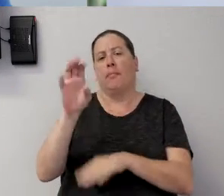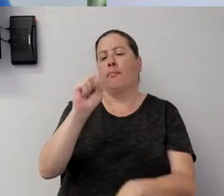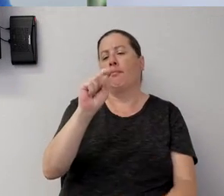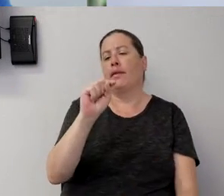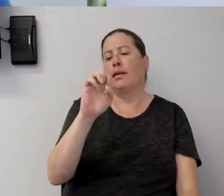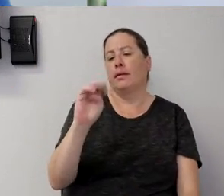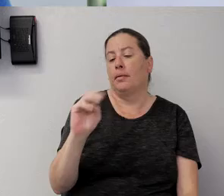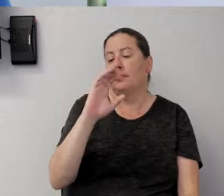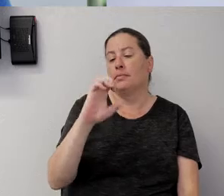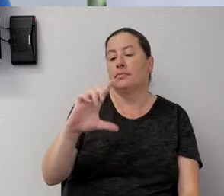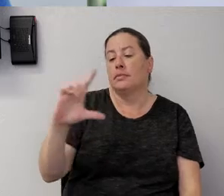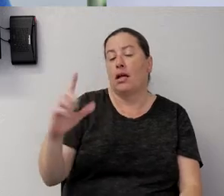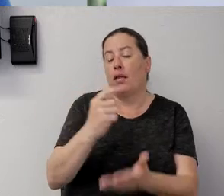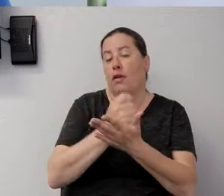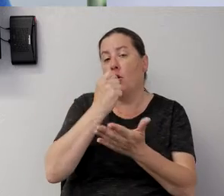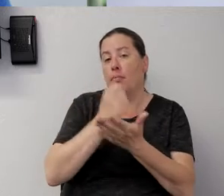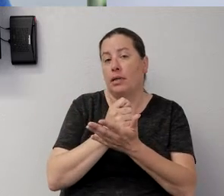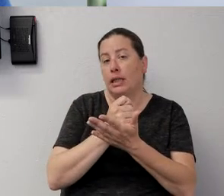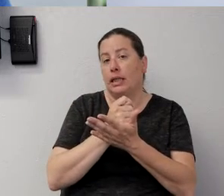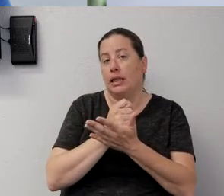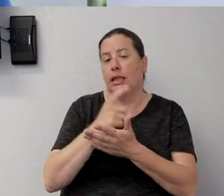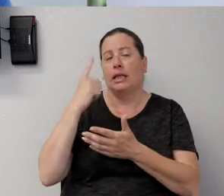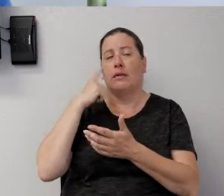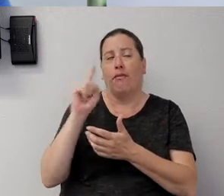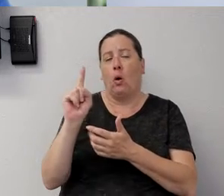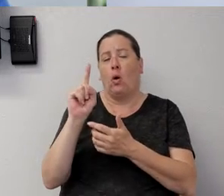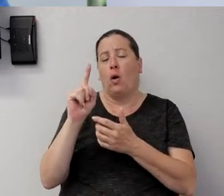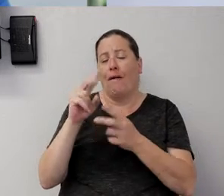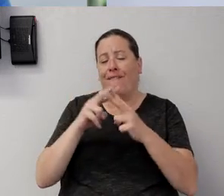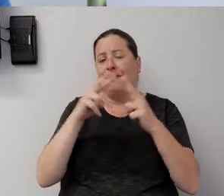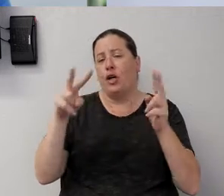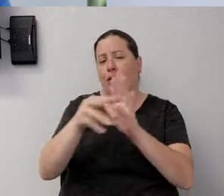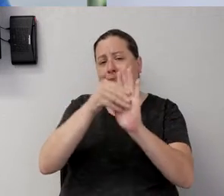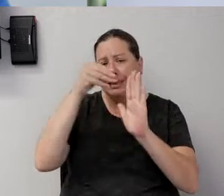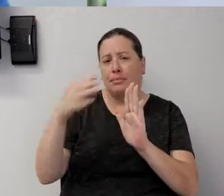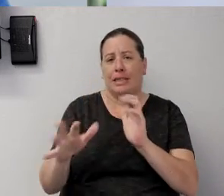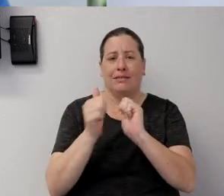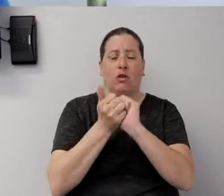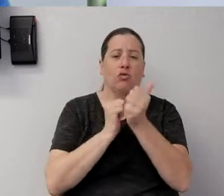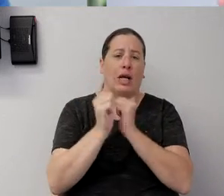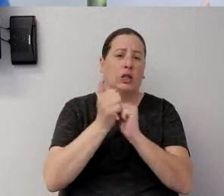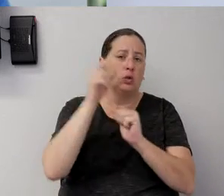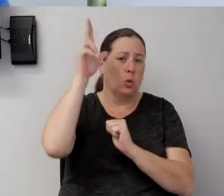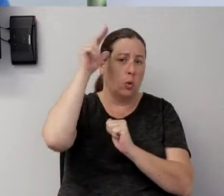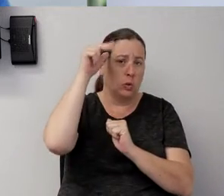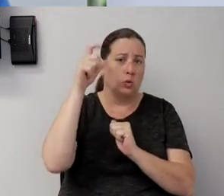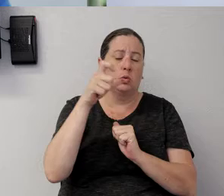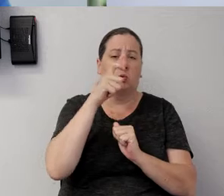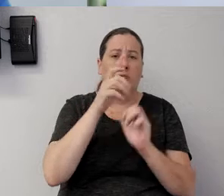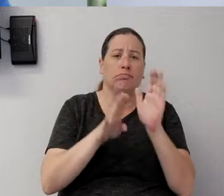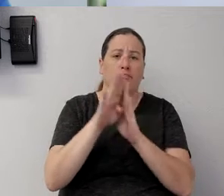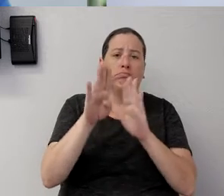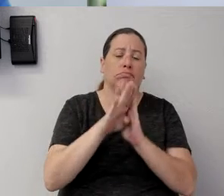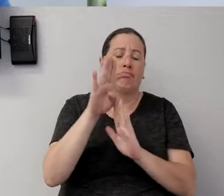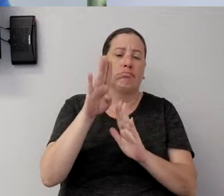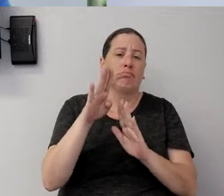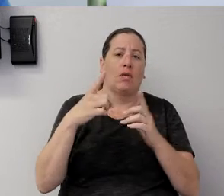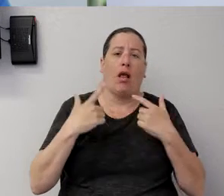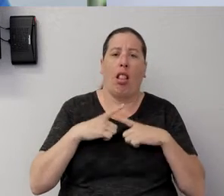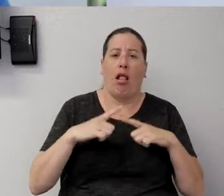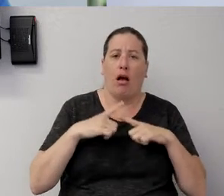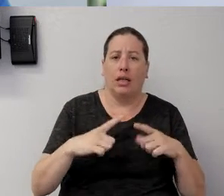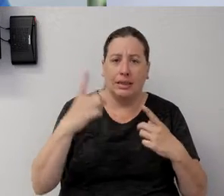treatment for very expensive racehorses who developed lung diseases or respiratory therapy